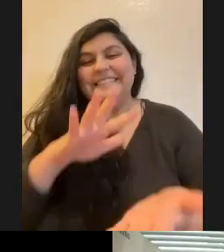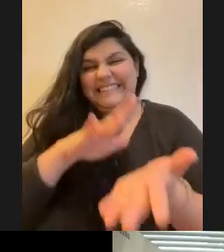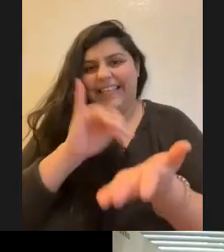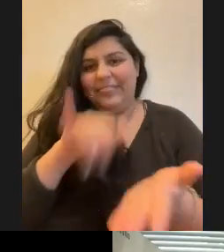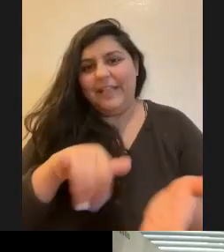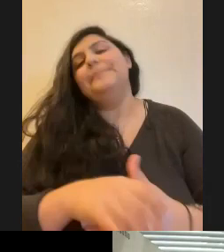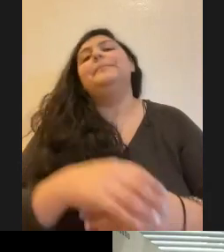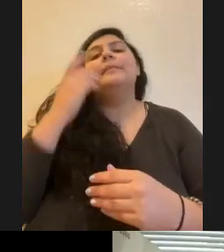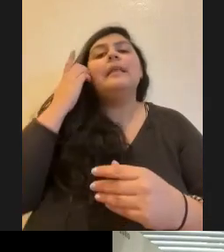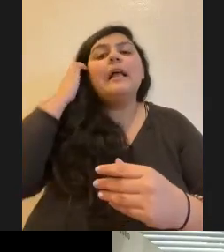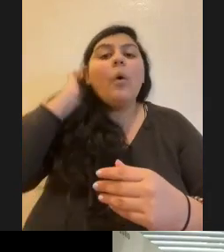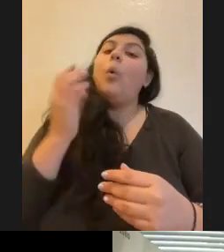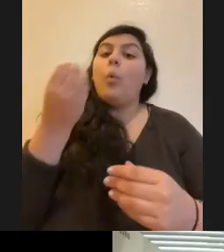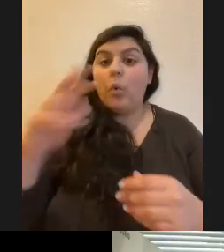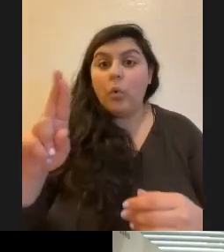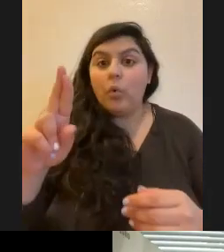Or we